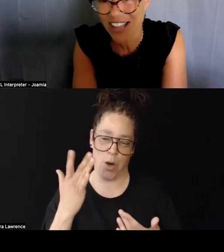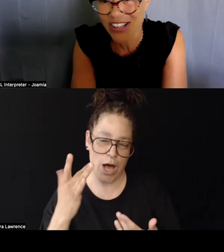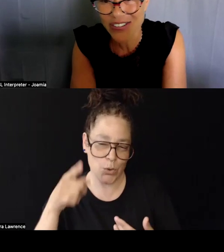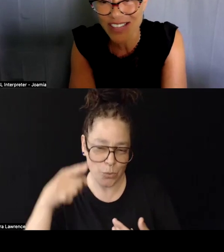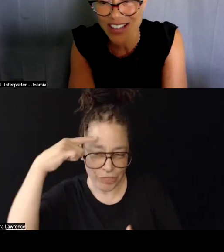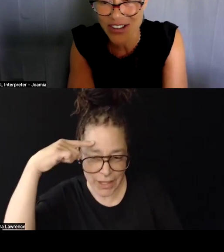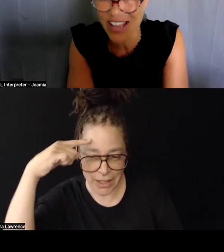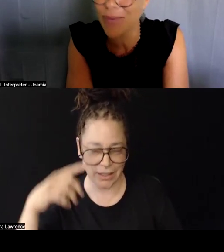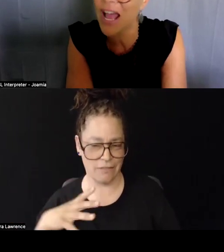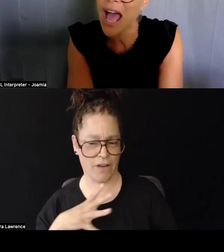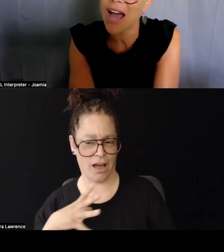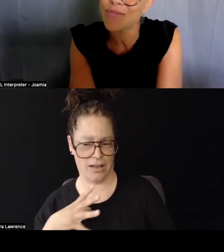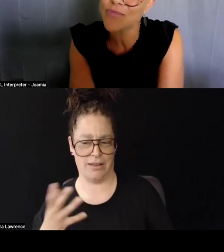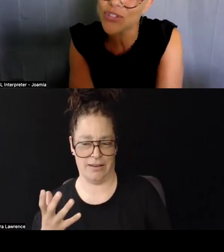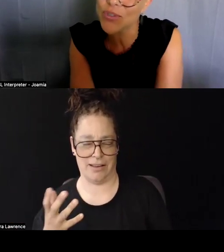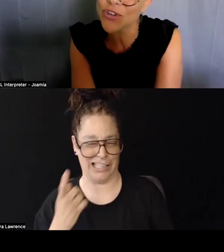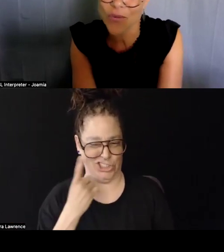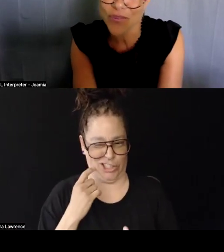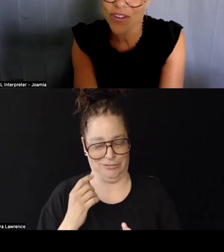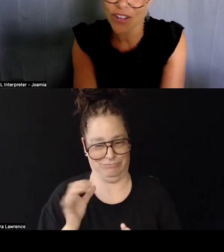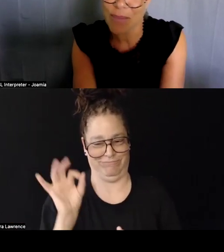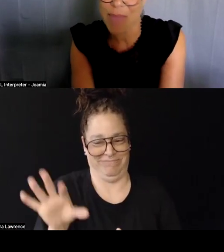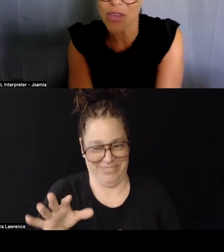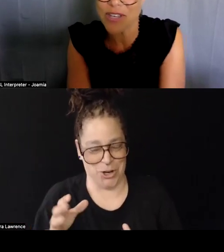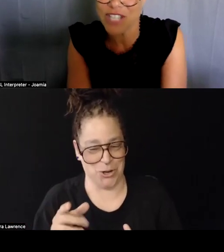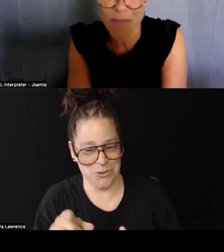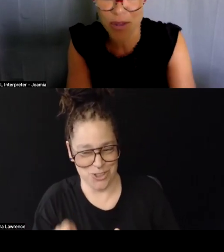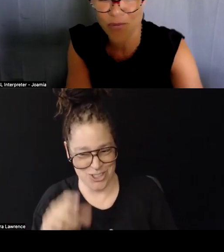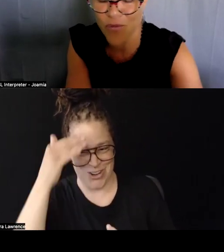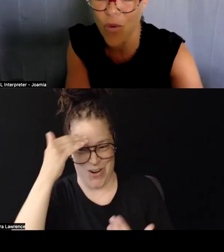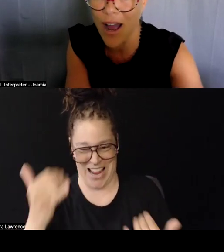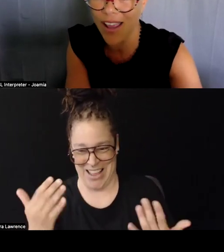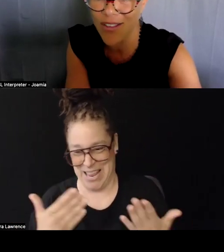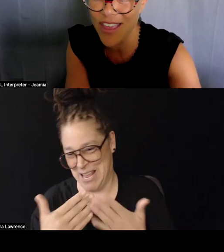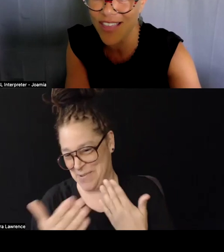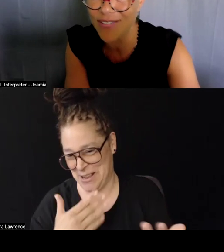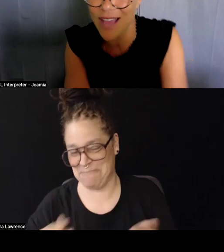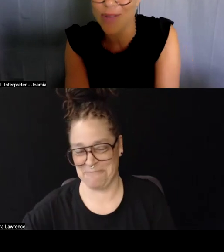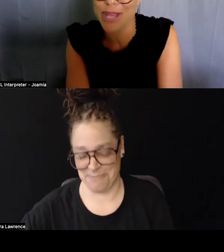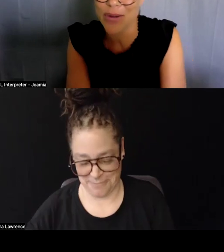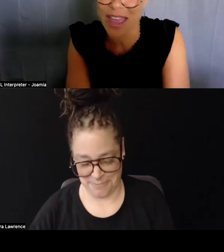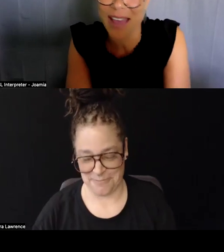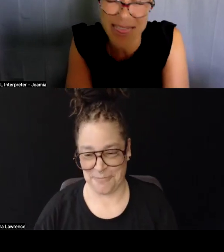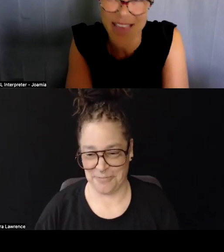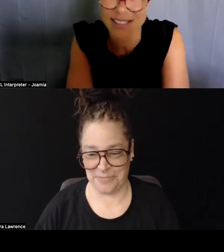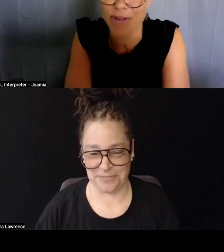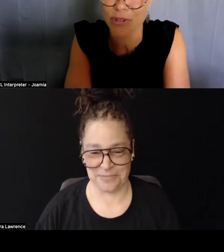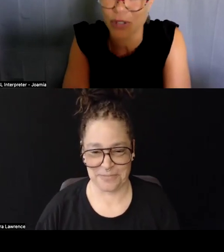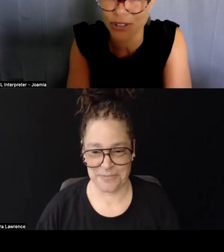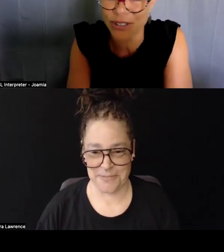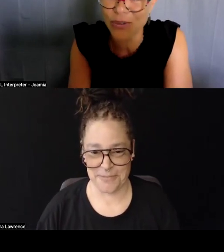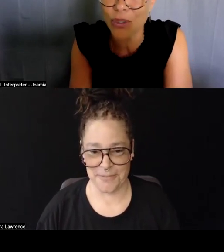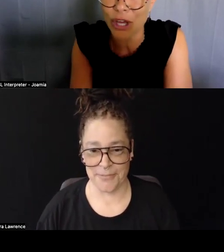just telling you that it's okay. But I'm just wondering, maybe you can tell me why you think that that would be okay. I think some